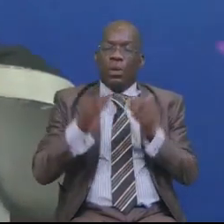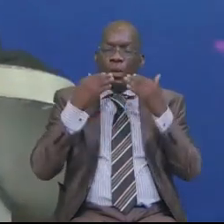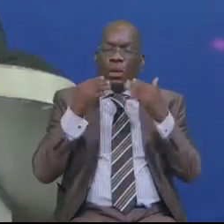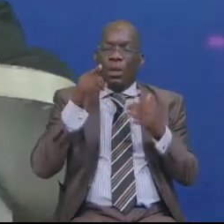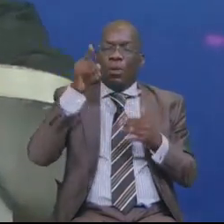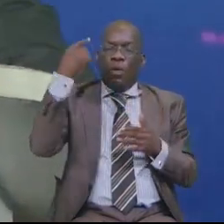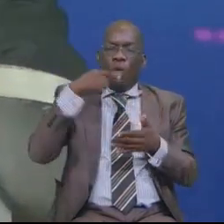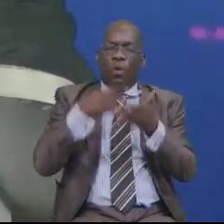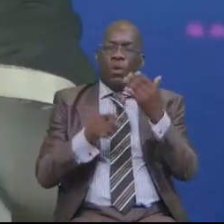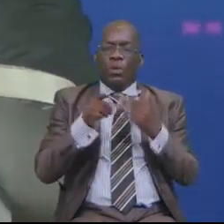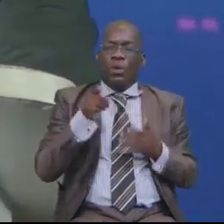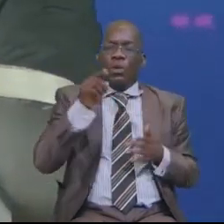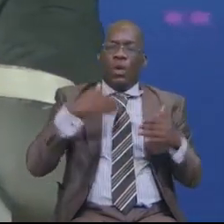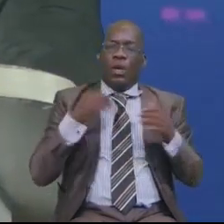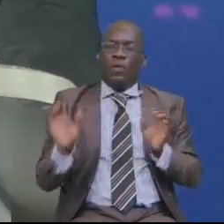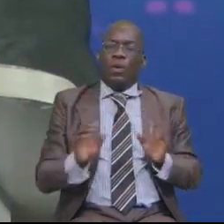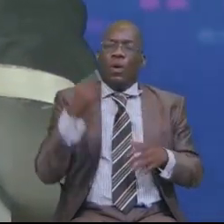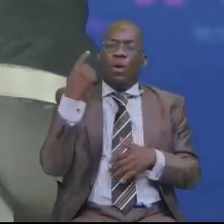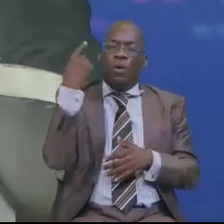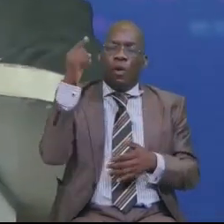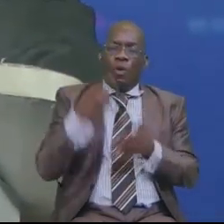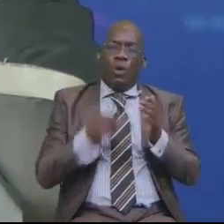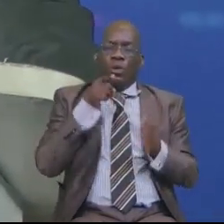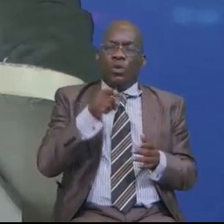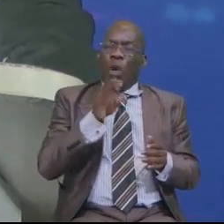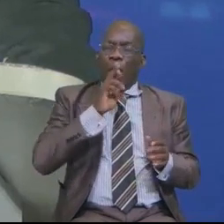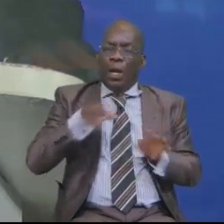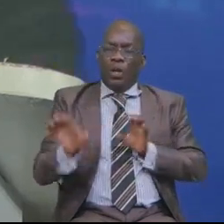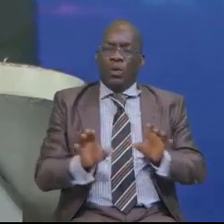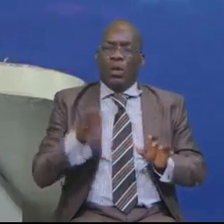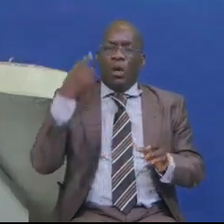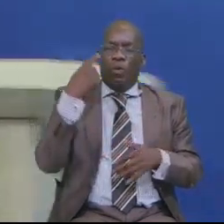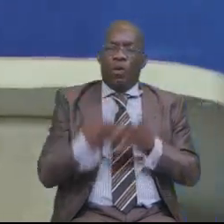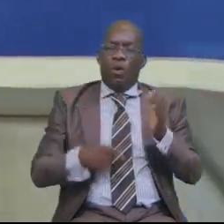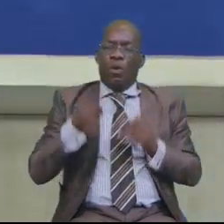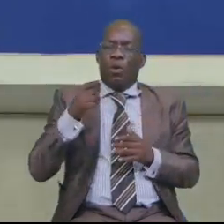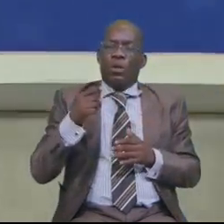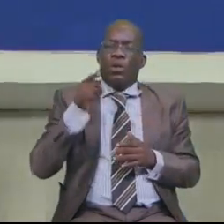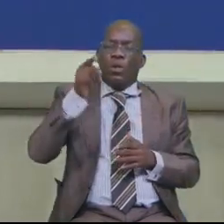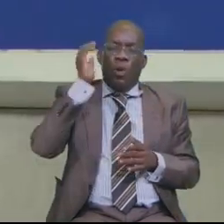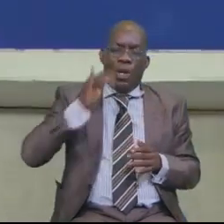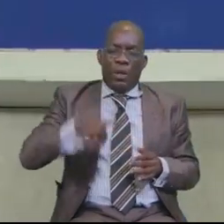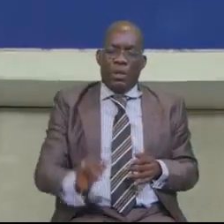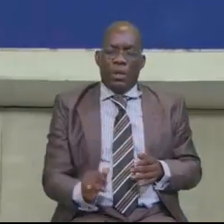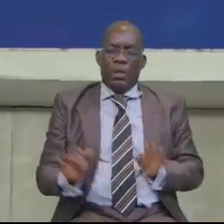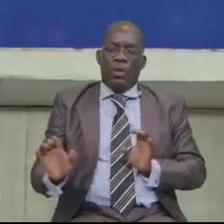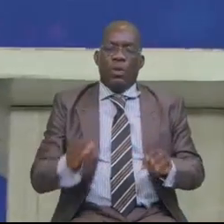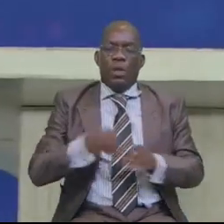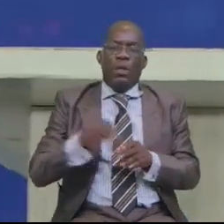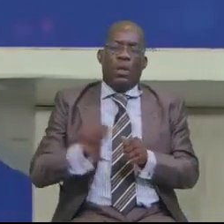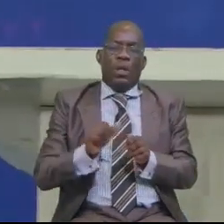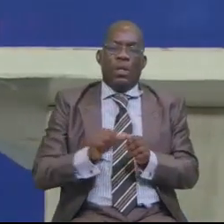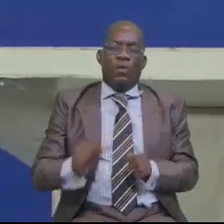doing. And thank you, Lord, for what you are yet due in every life. Lord, I pray that everything